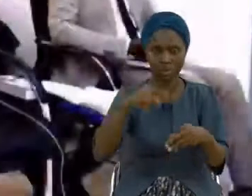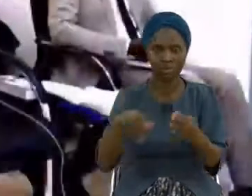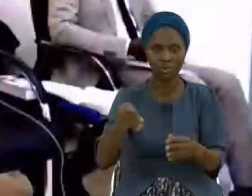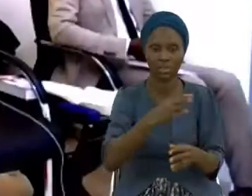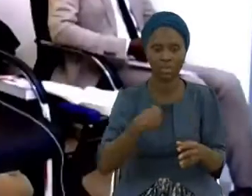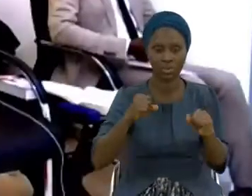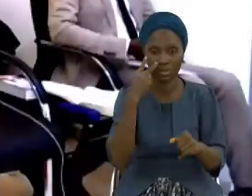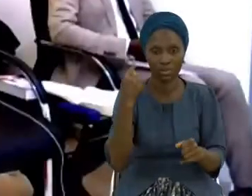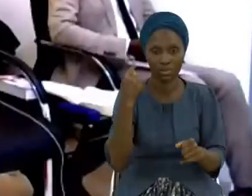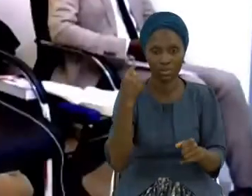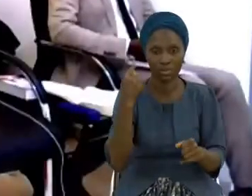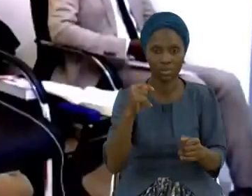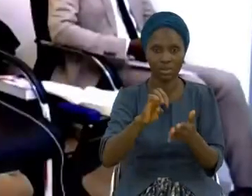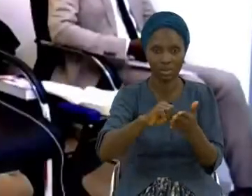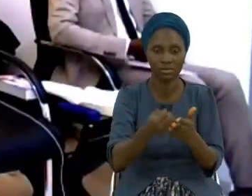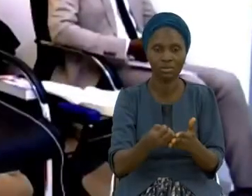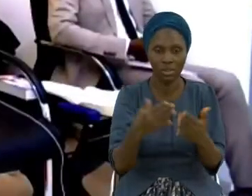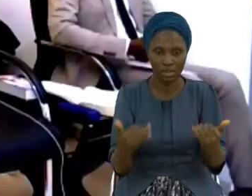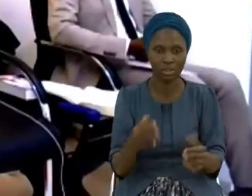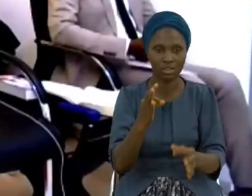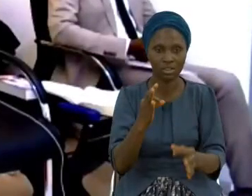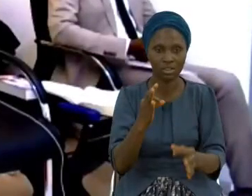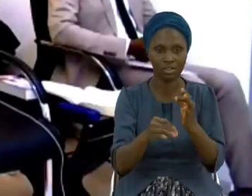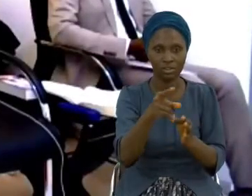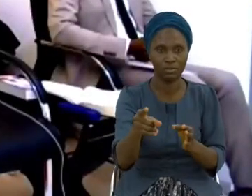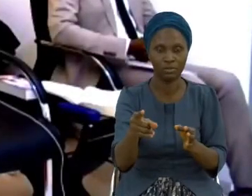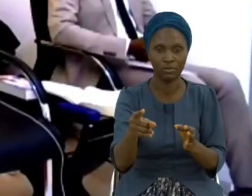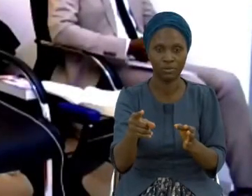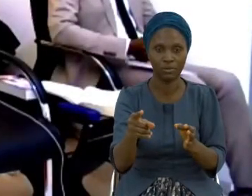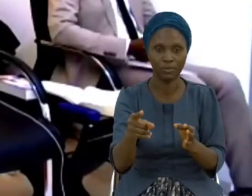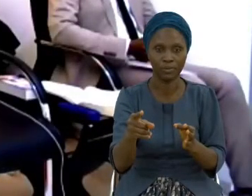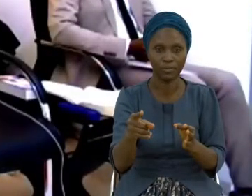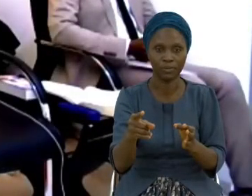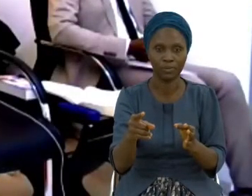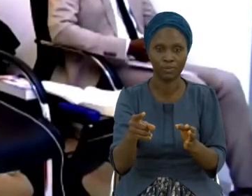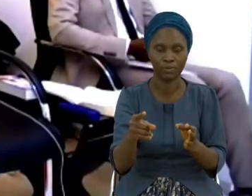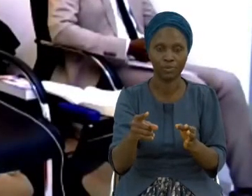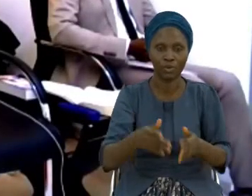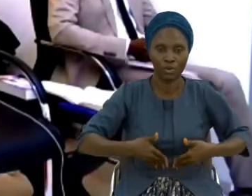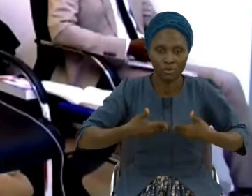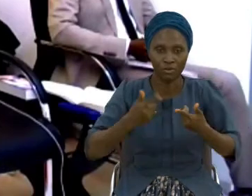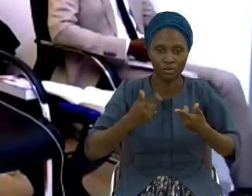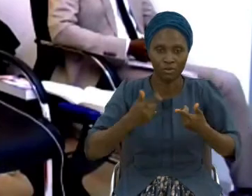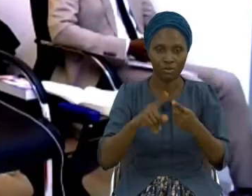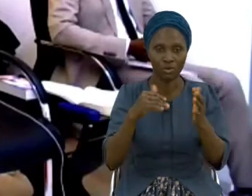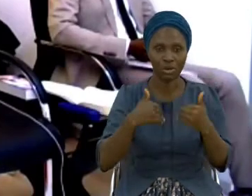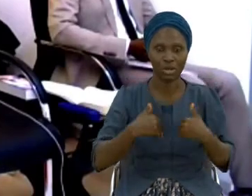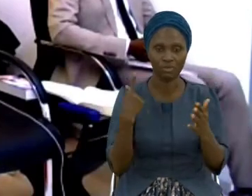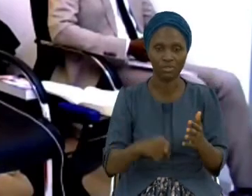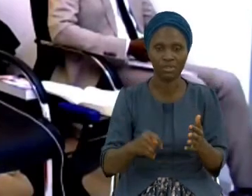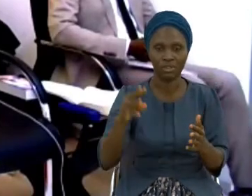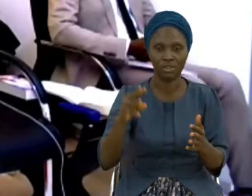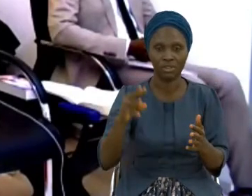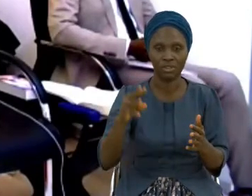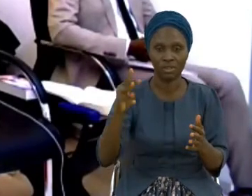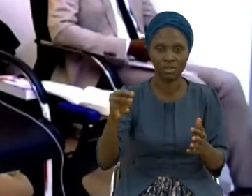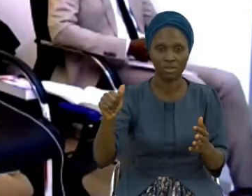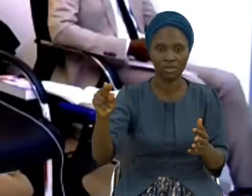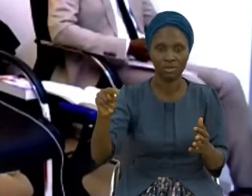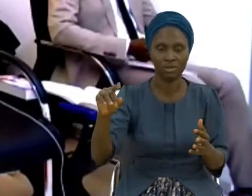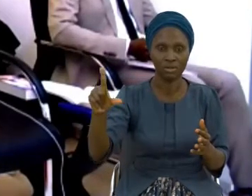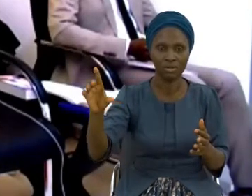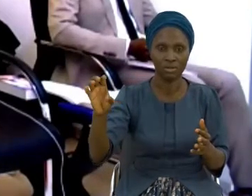have the mantra of the supernatural power of the holy ghost where